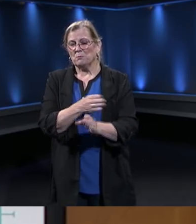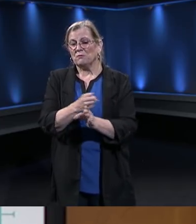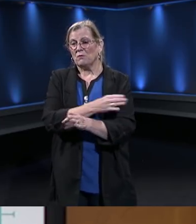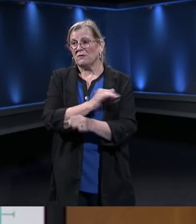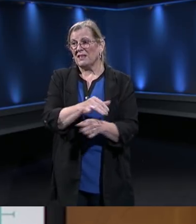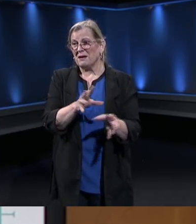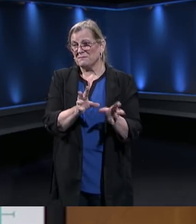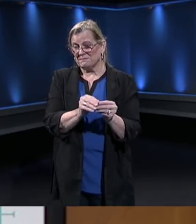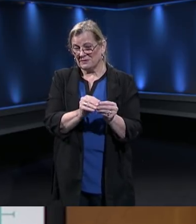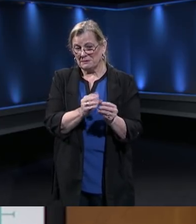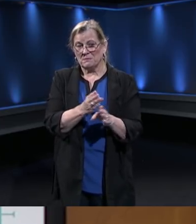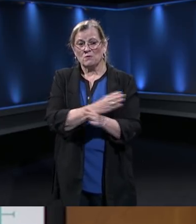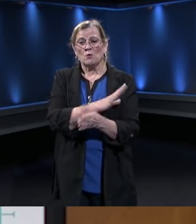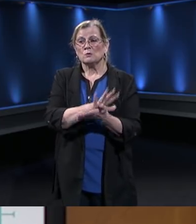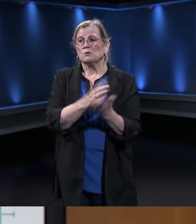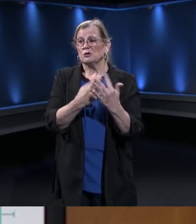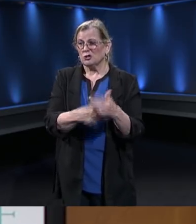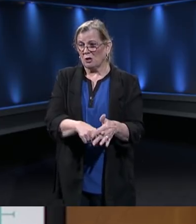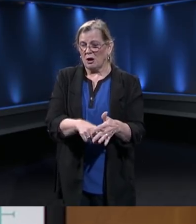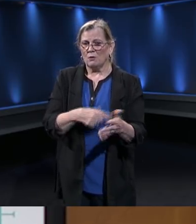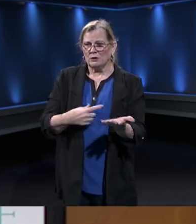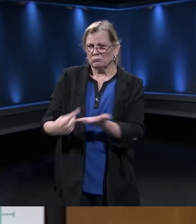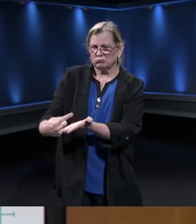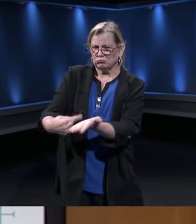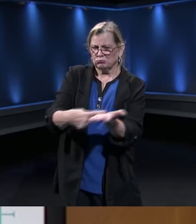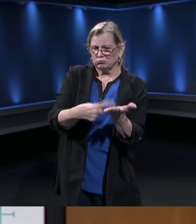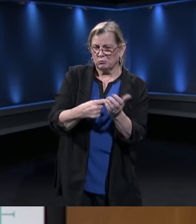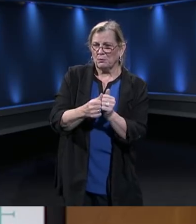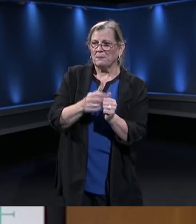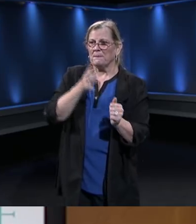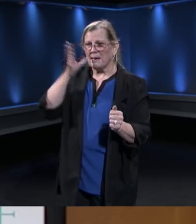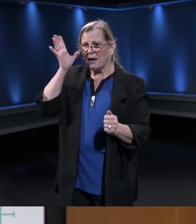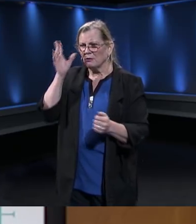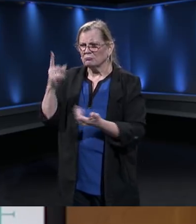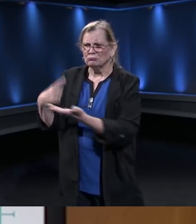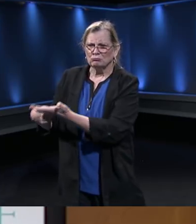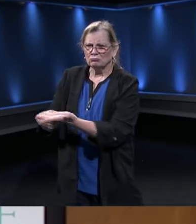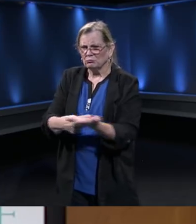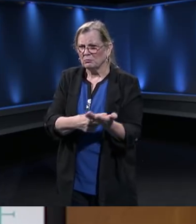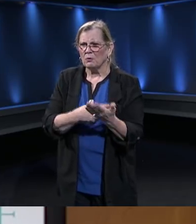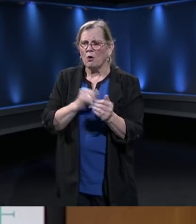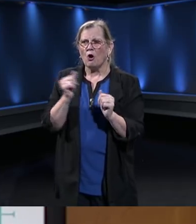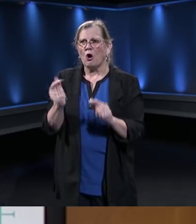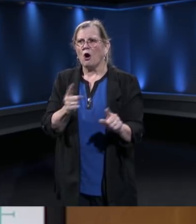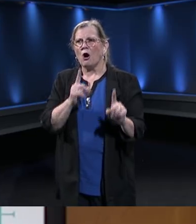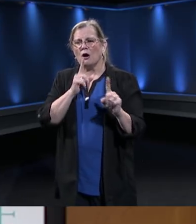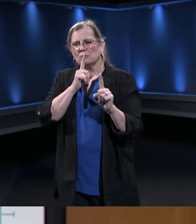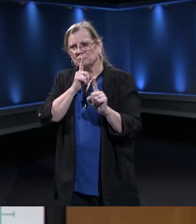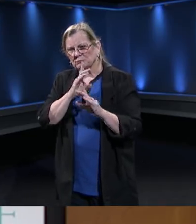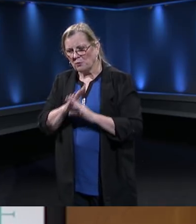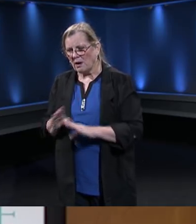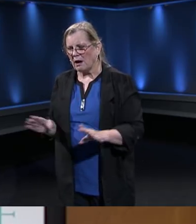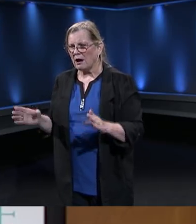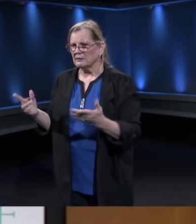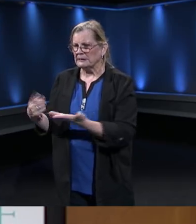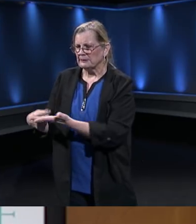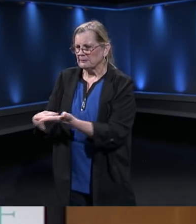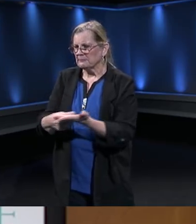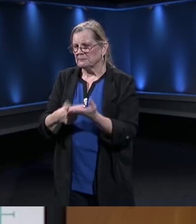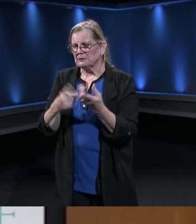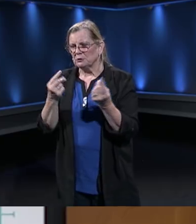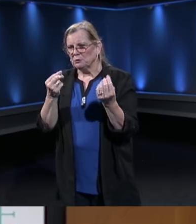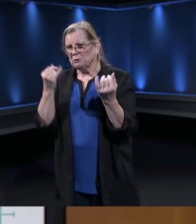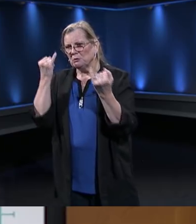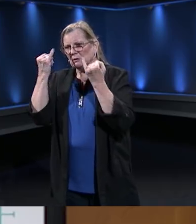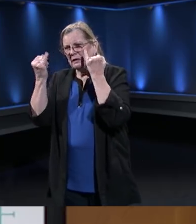starts, working together with your child when you're both in a state of calm, and being able to say, hey, what do you think we should do then if you're